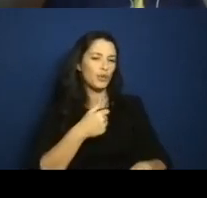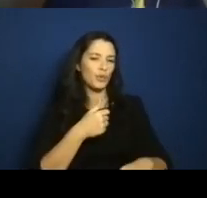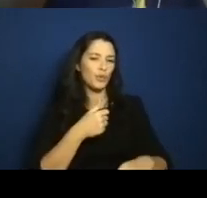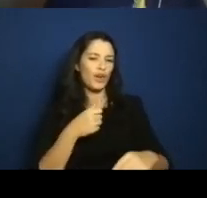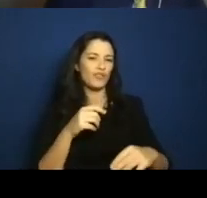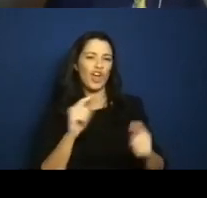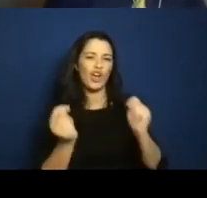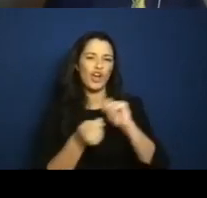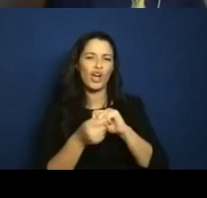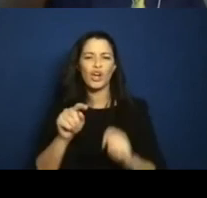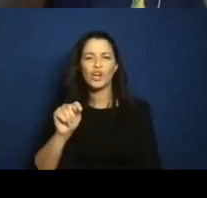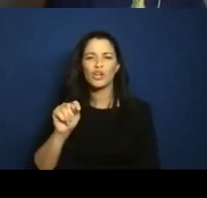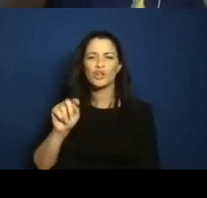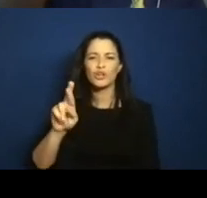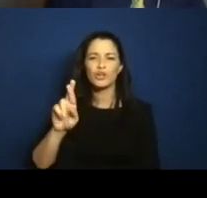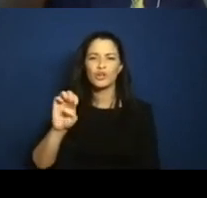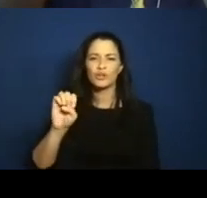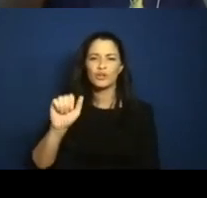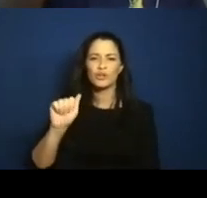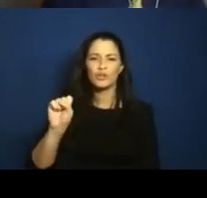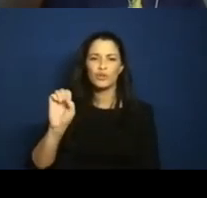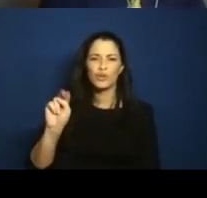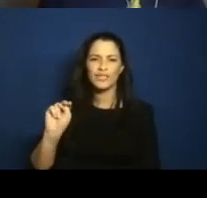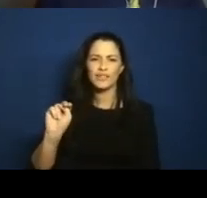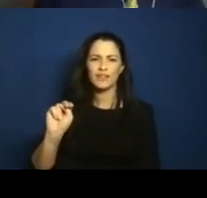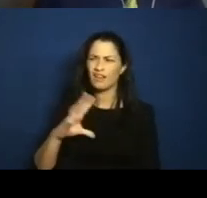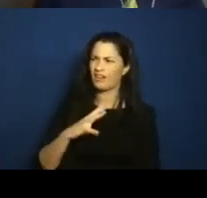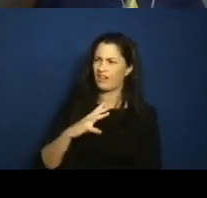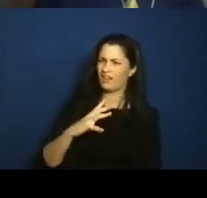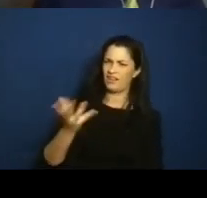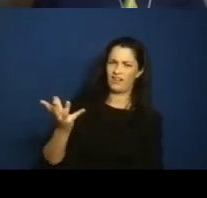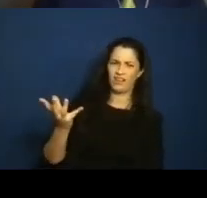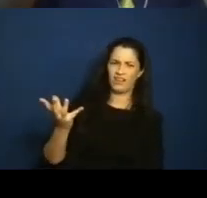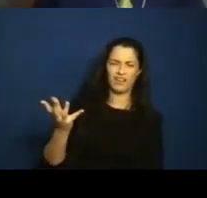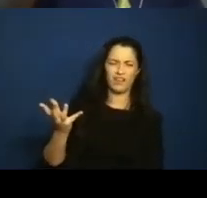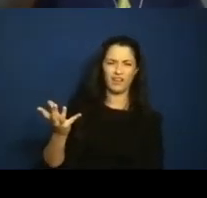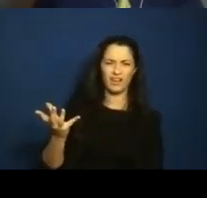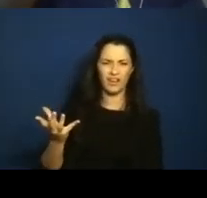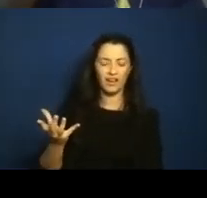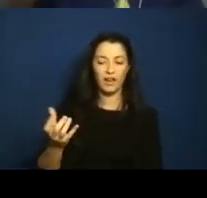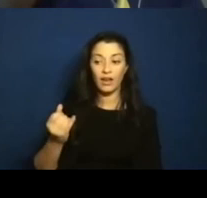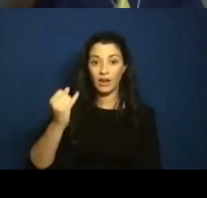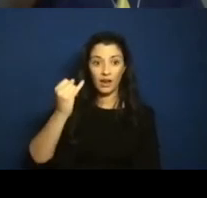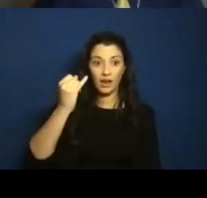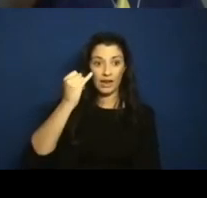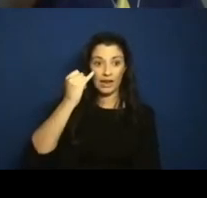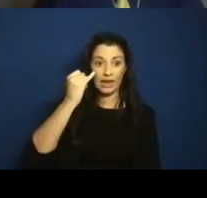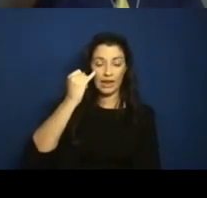And it made no sense. And if it wasn't for having a leader who knew